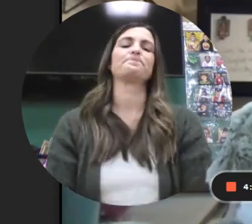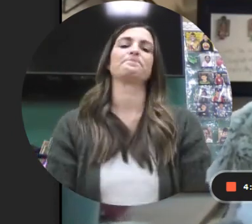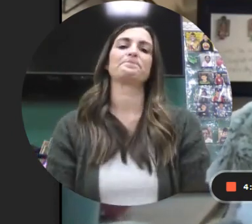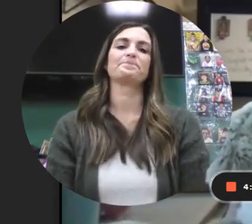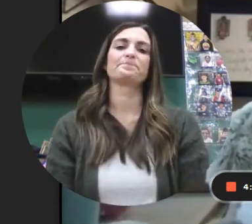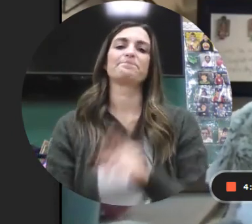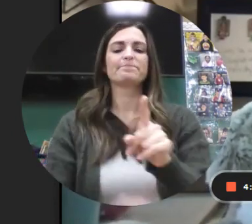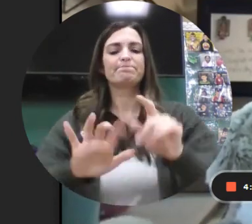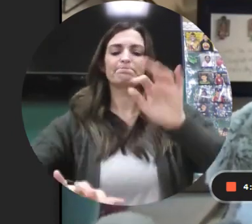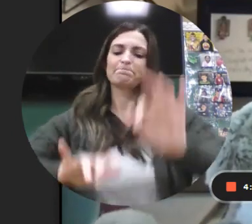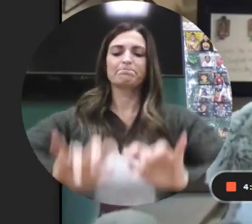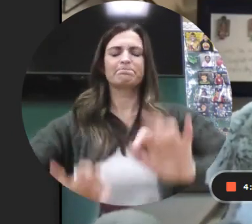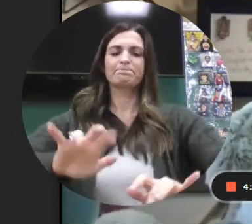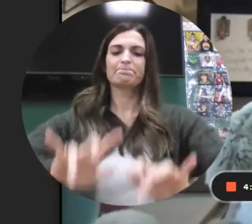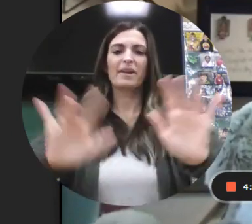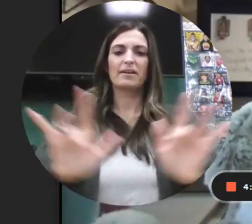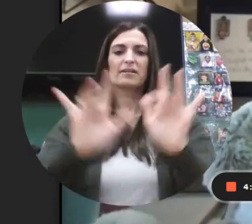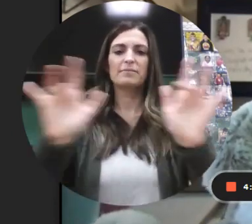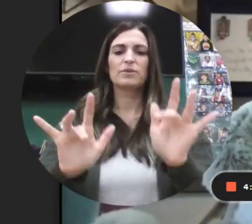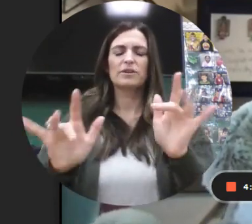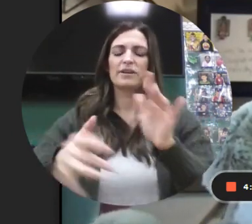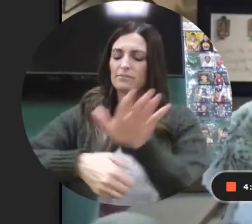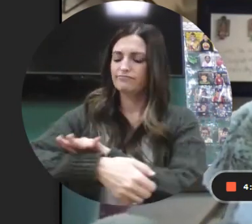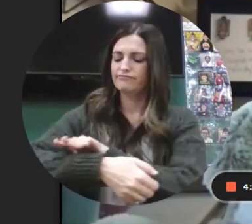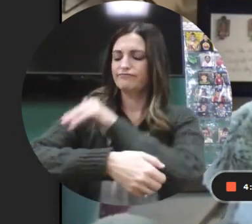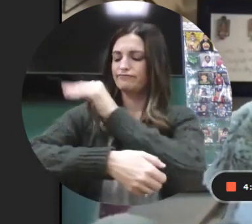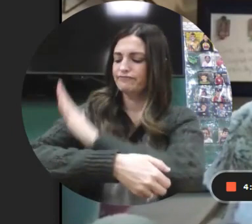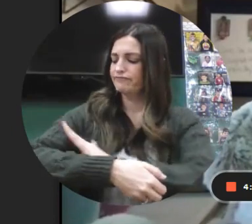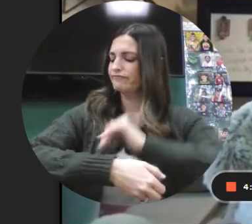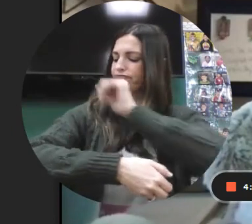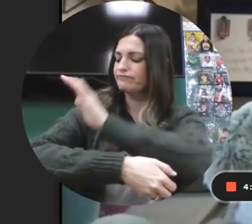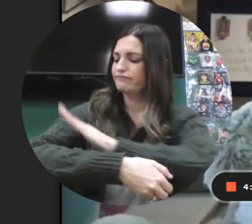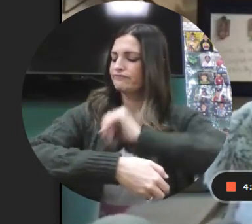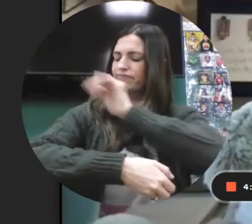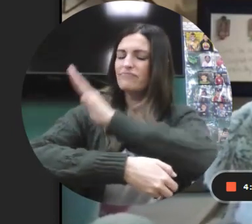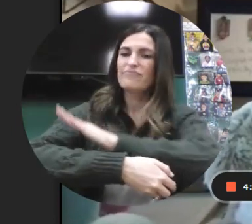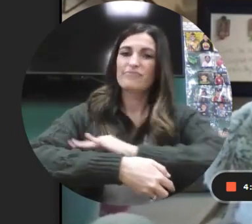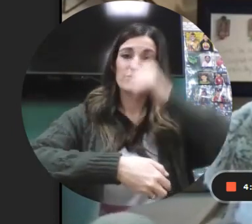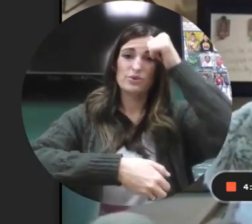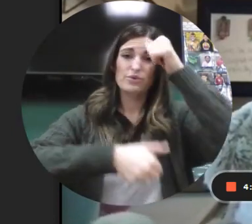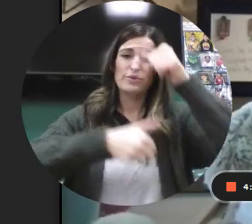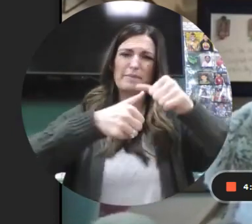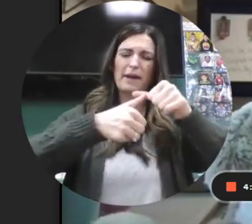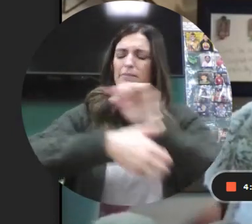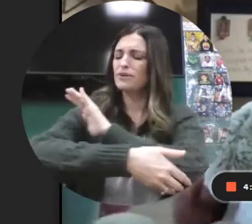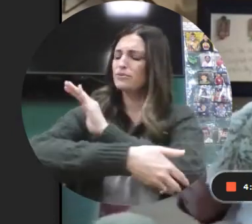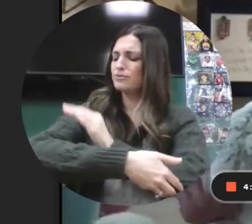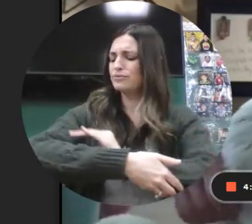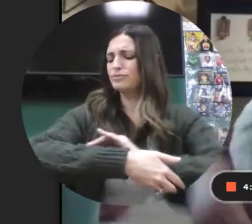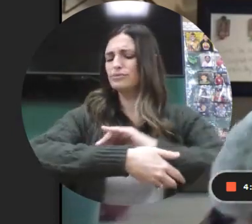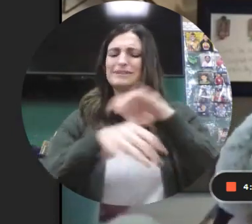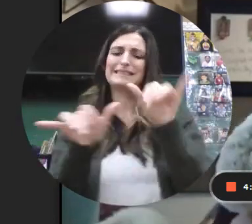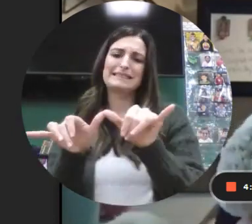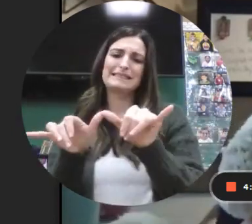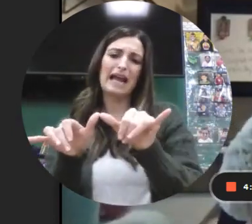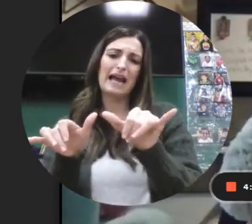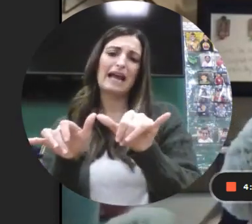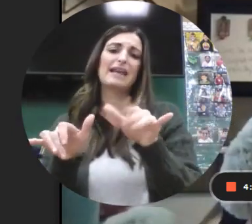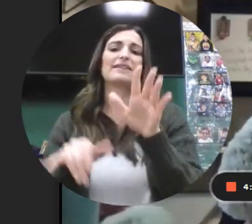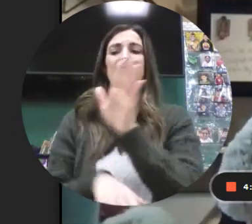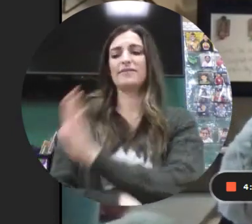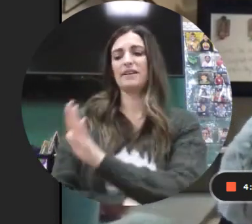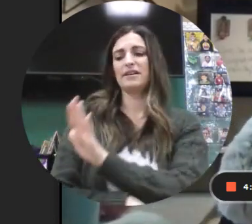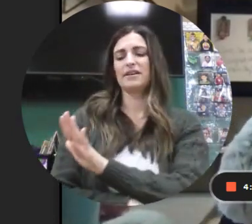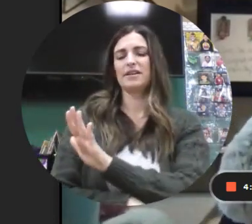As she typed on her computer, I stroked Lappy. I wanted my hands to remember everything about him, the size of his paws, the roundness of